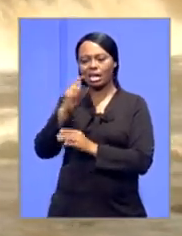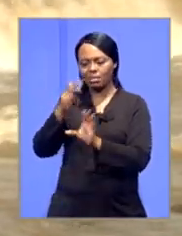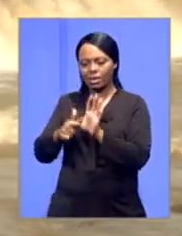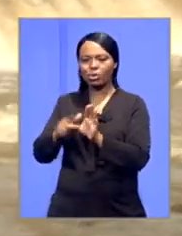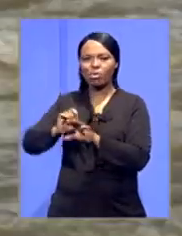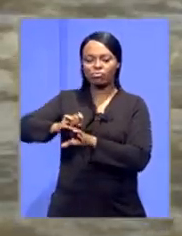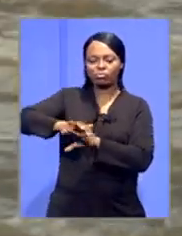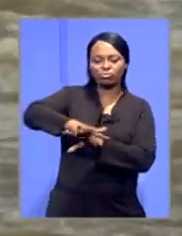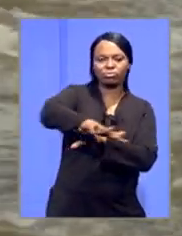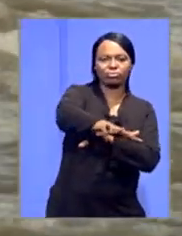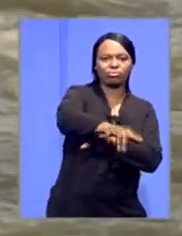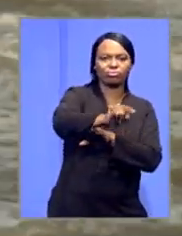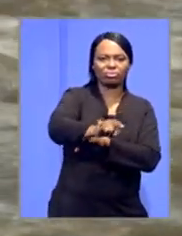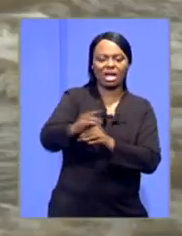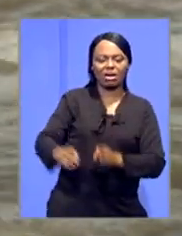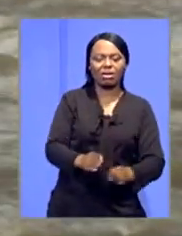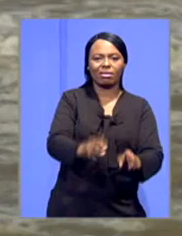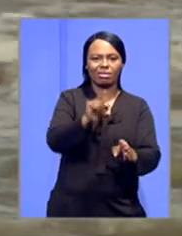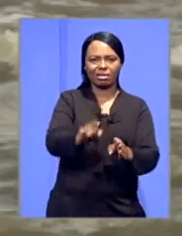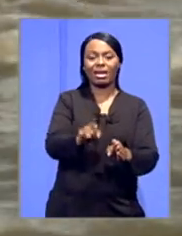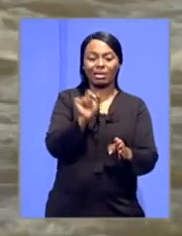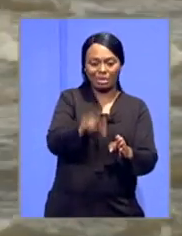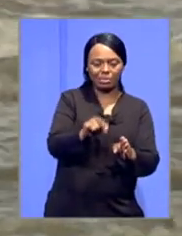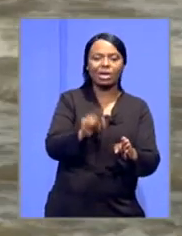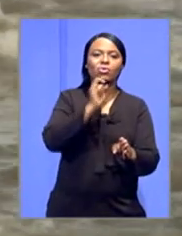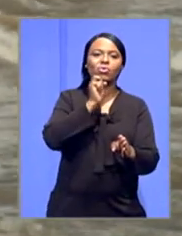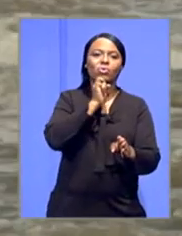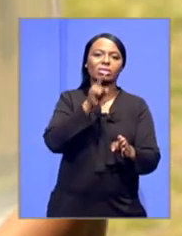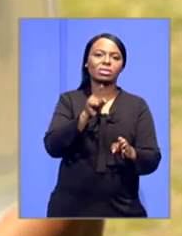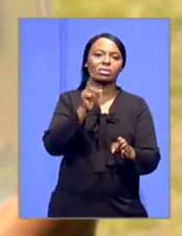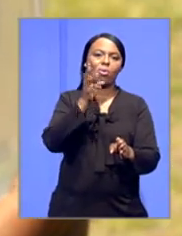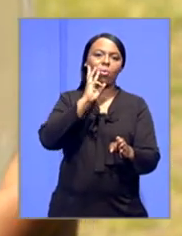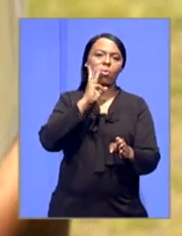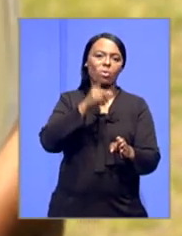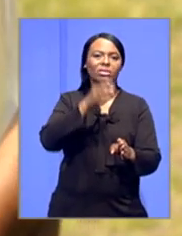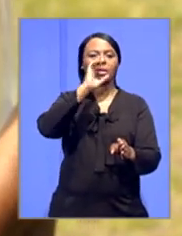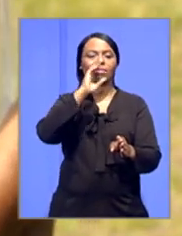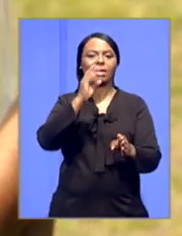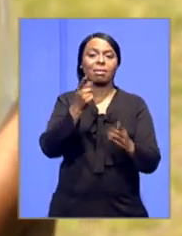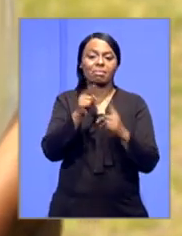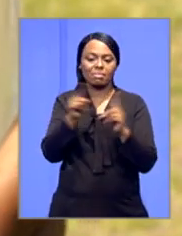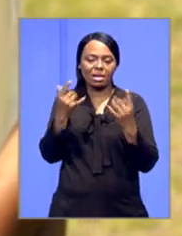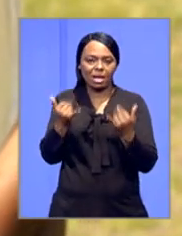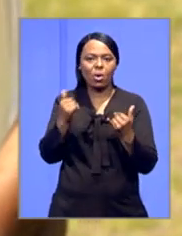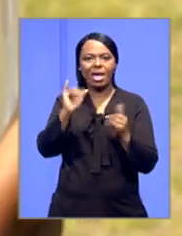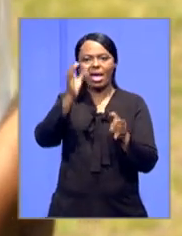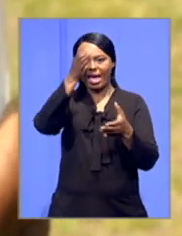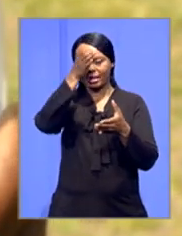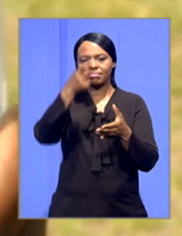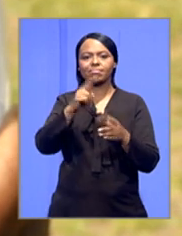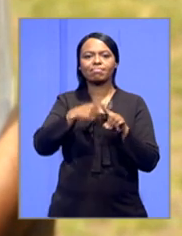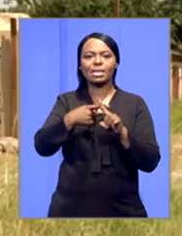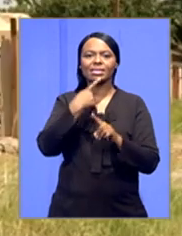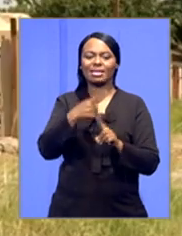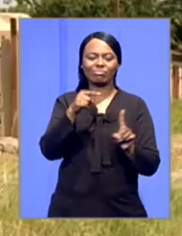ba Frankfurt ka metsi. Diteko tse di dirilweng ke AfriForum di kaya fa metsi ao a sa babalesega go ka nowa. Baagi